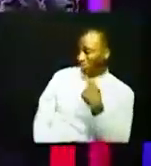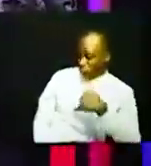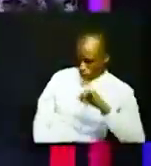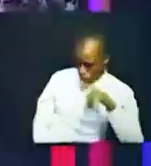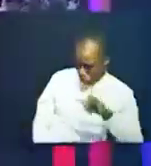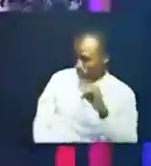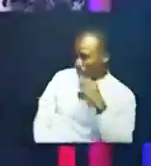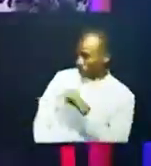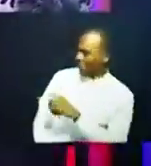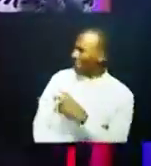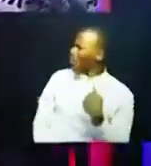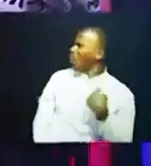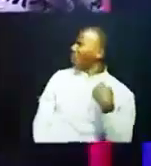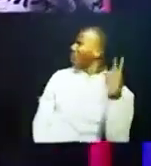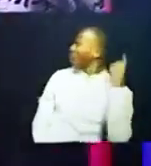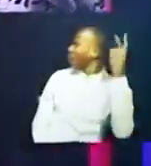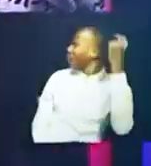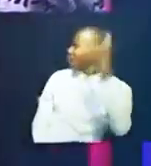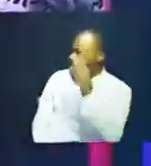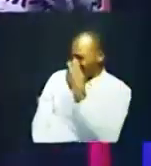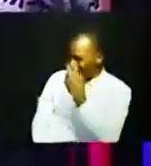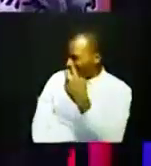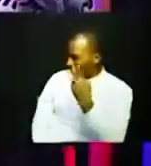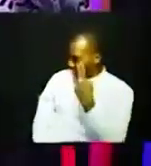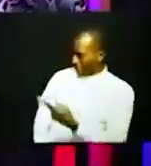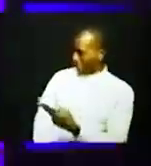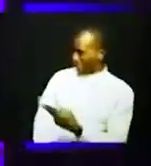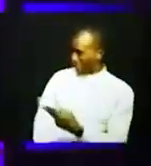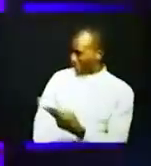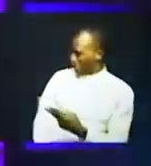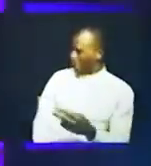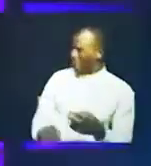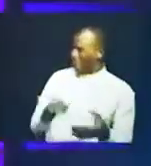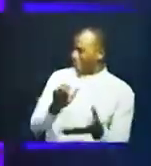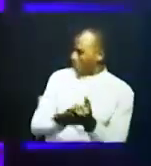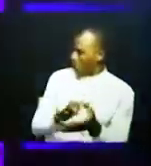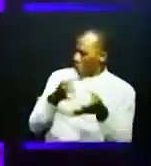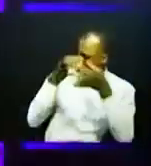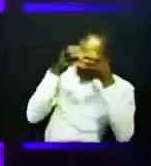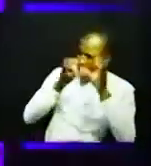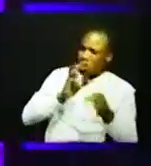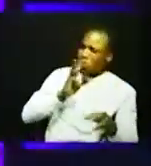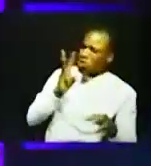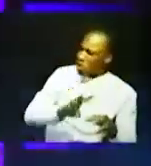blind. We see what marriage has done to our parents